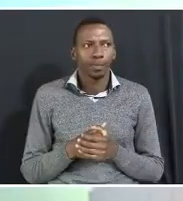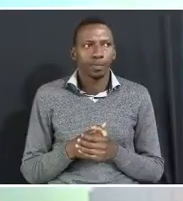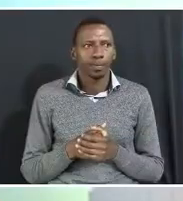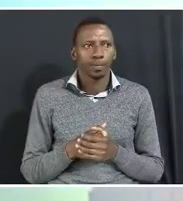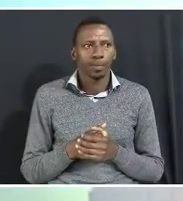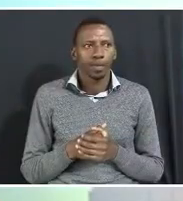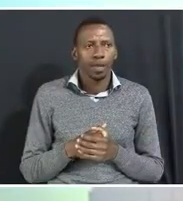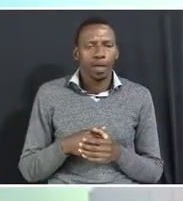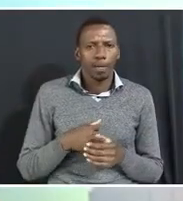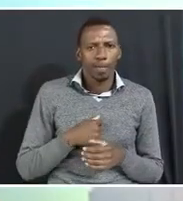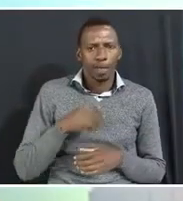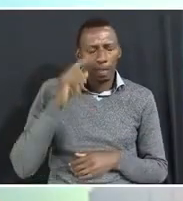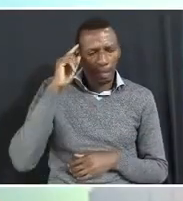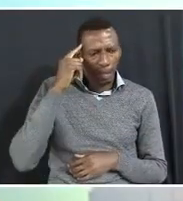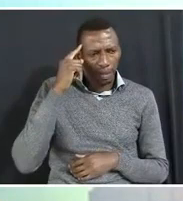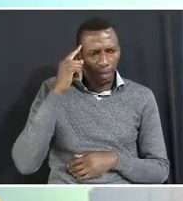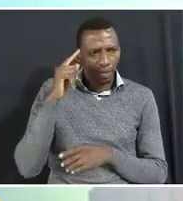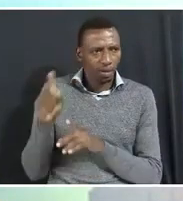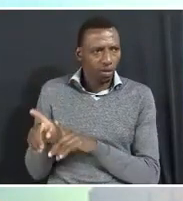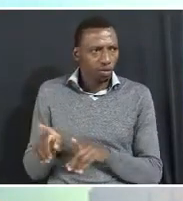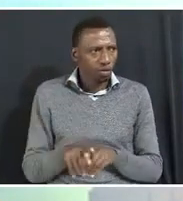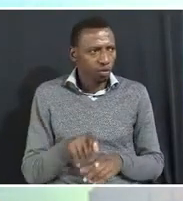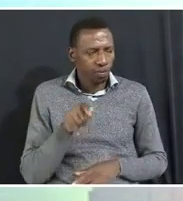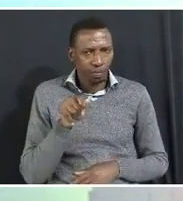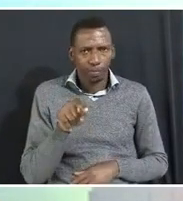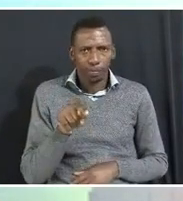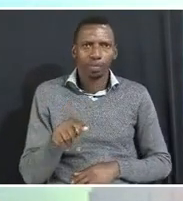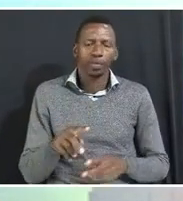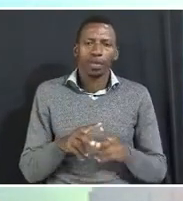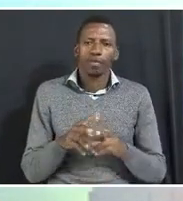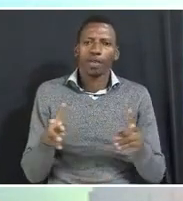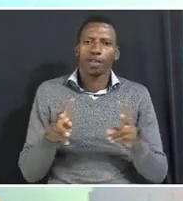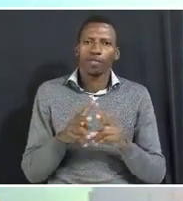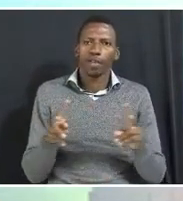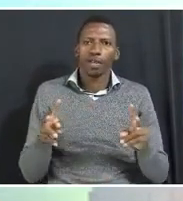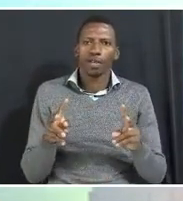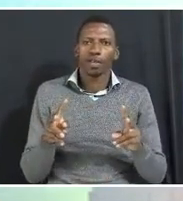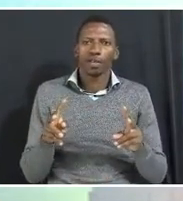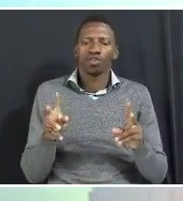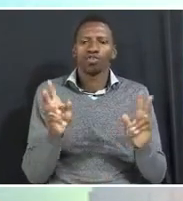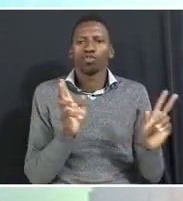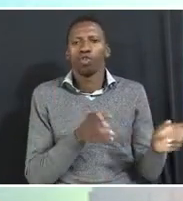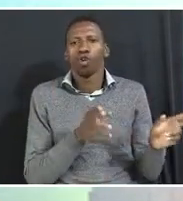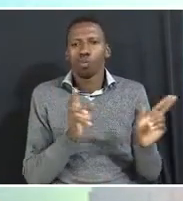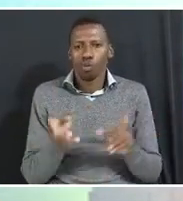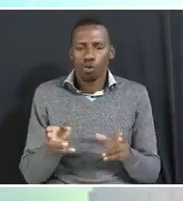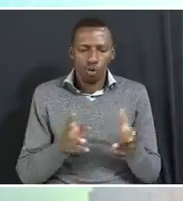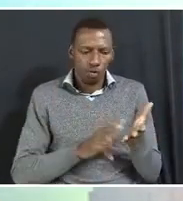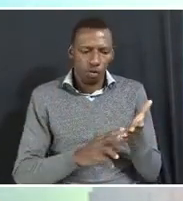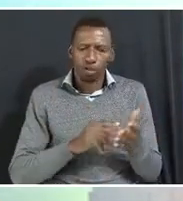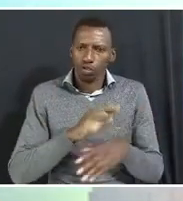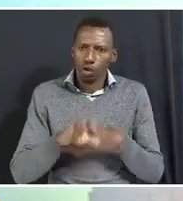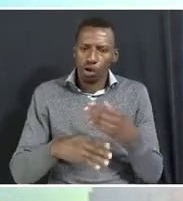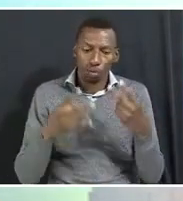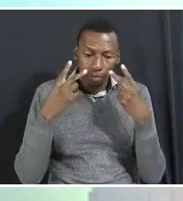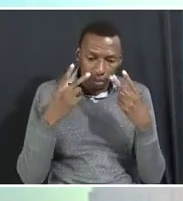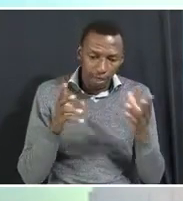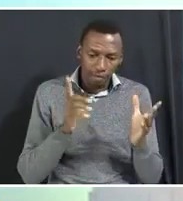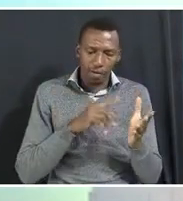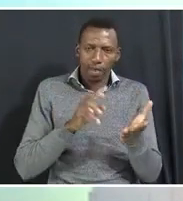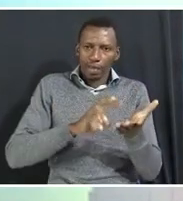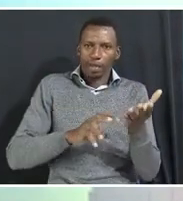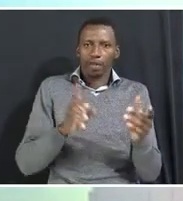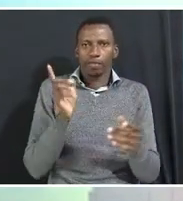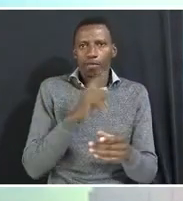I guess this too is a very, very common text that we have encountered. We have used it